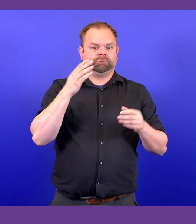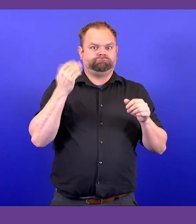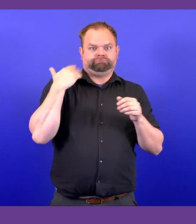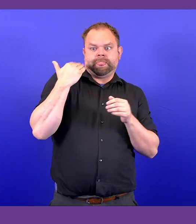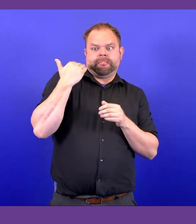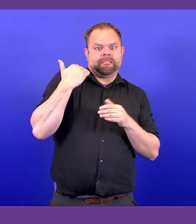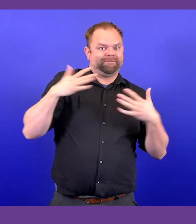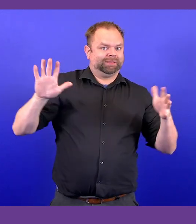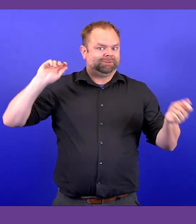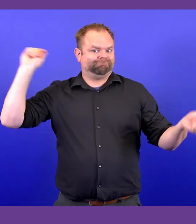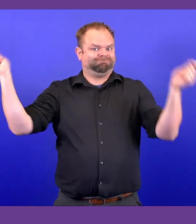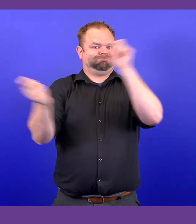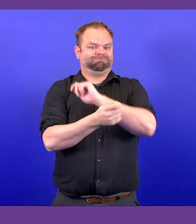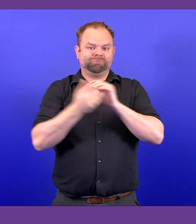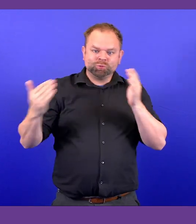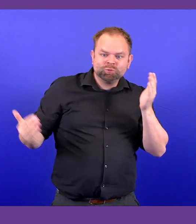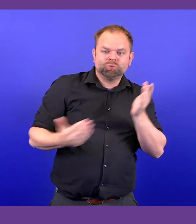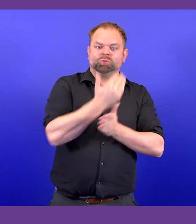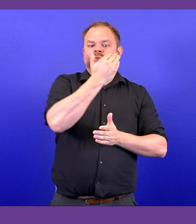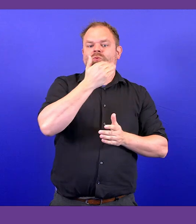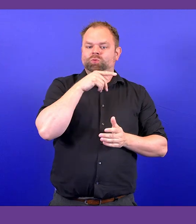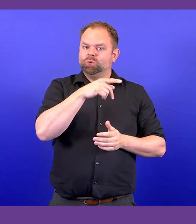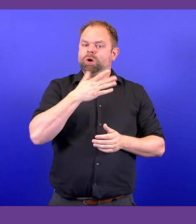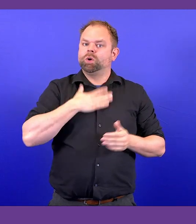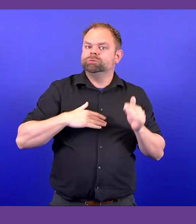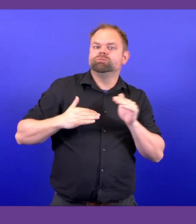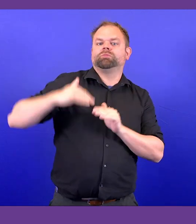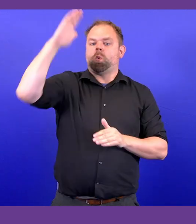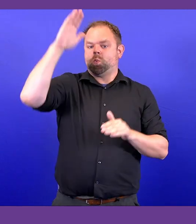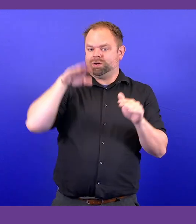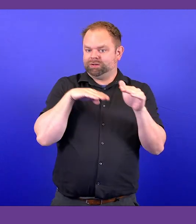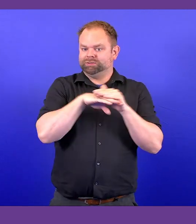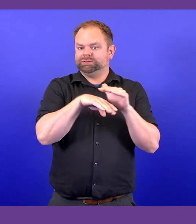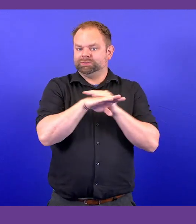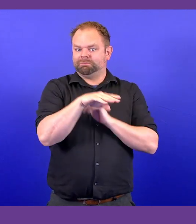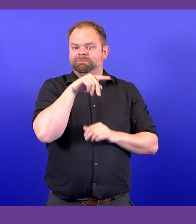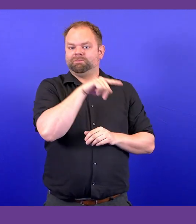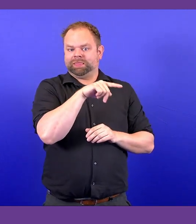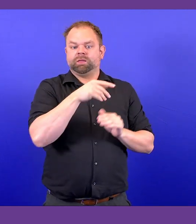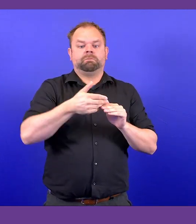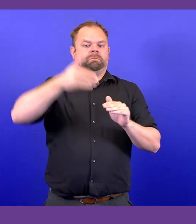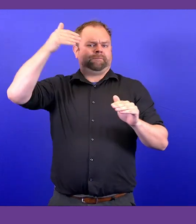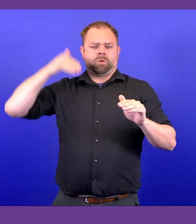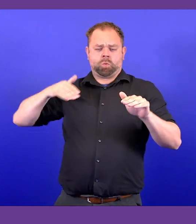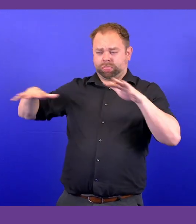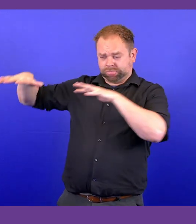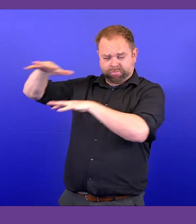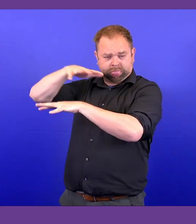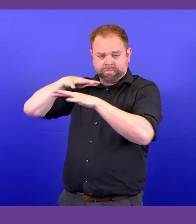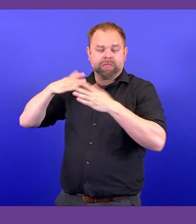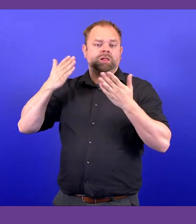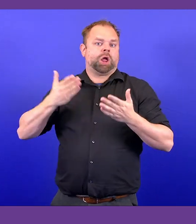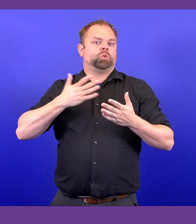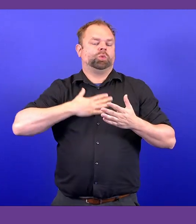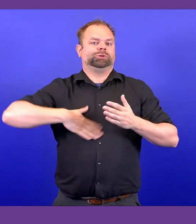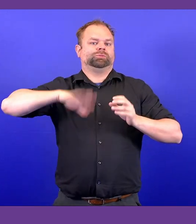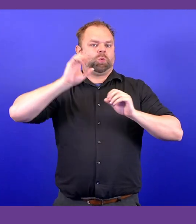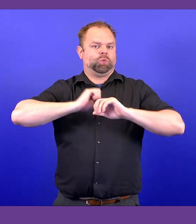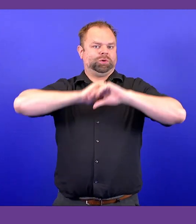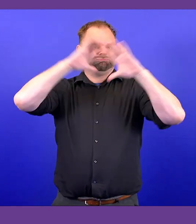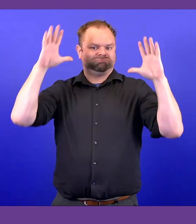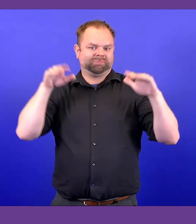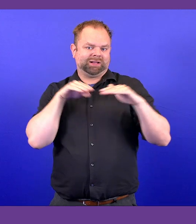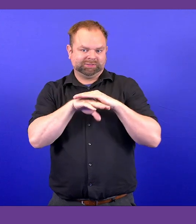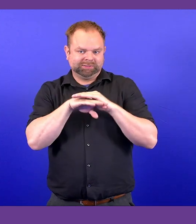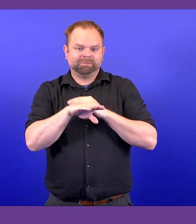some non-residents, non-users of the station in a wheelchair, blind people using